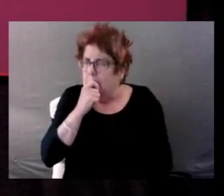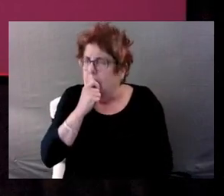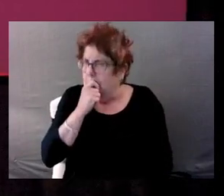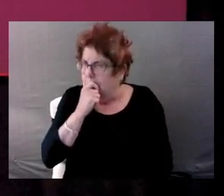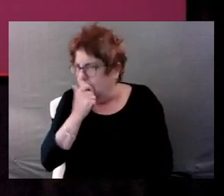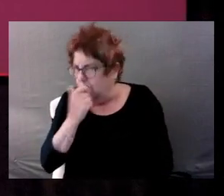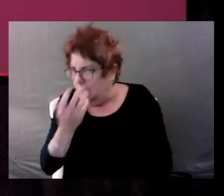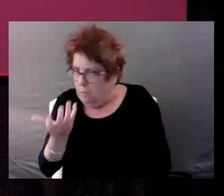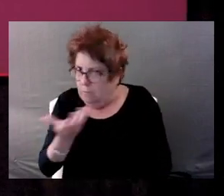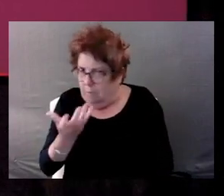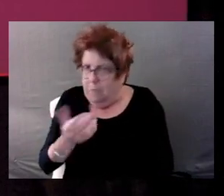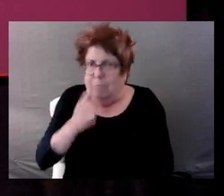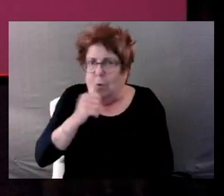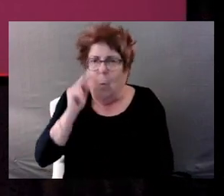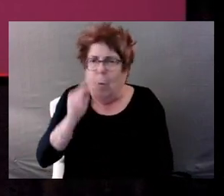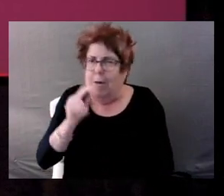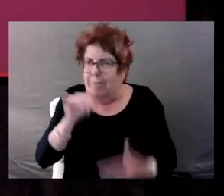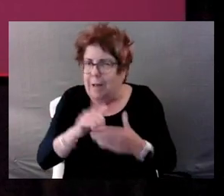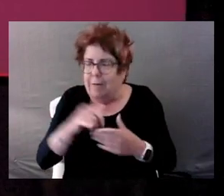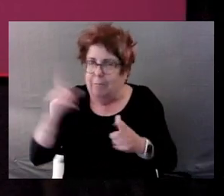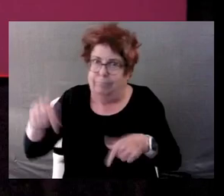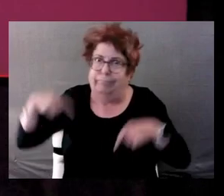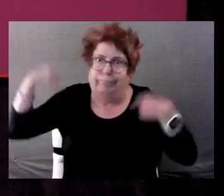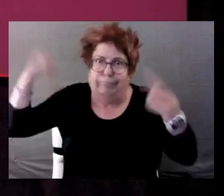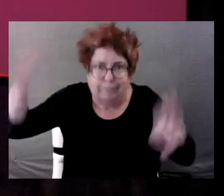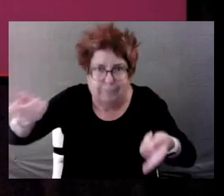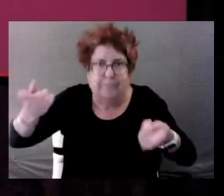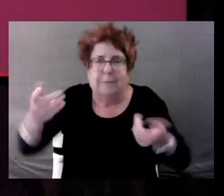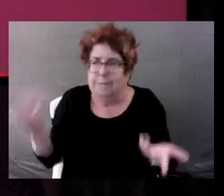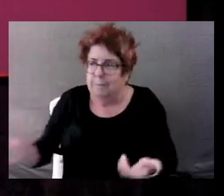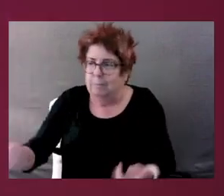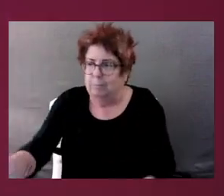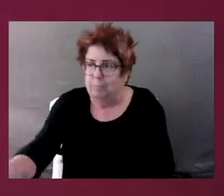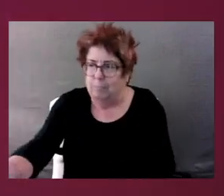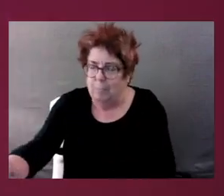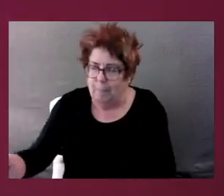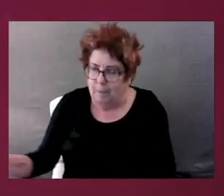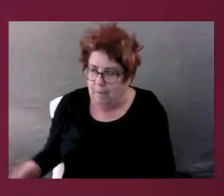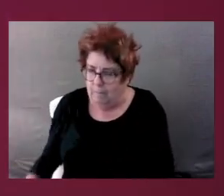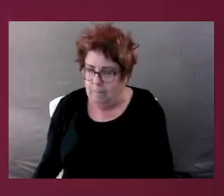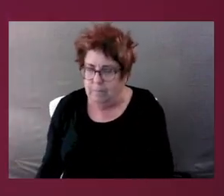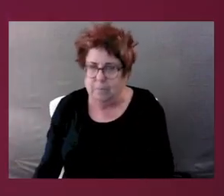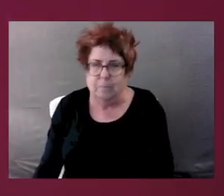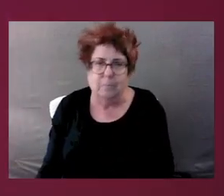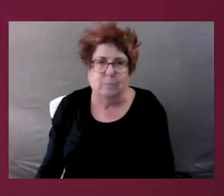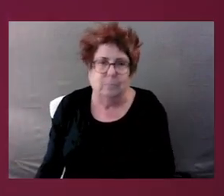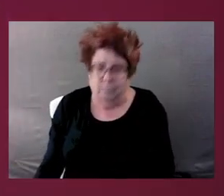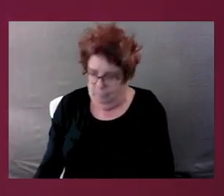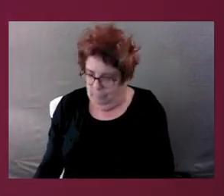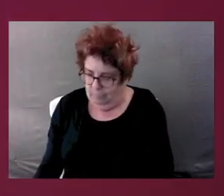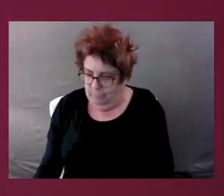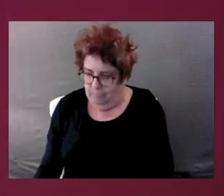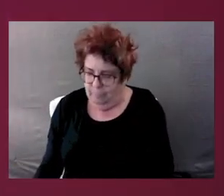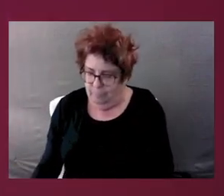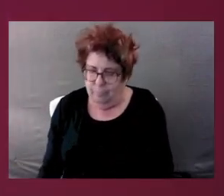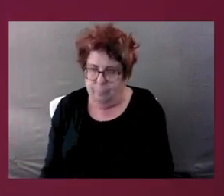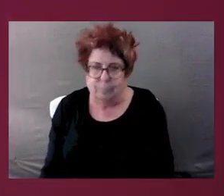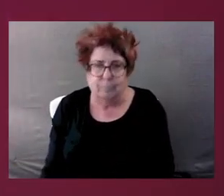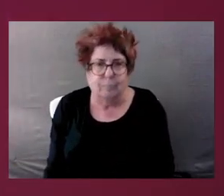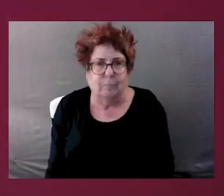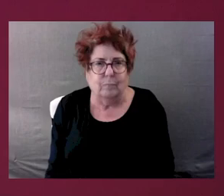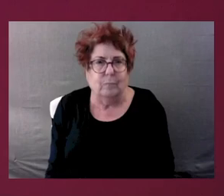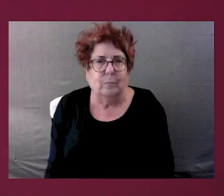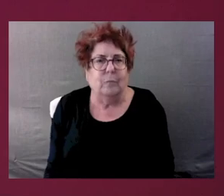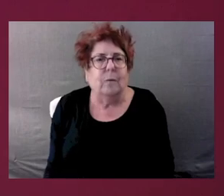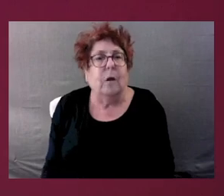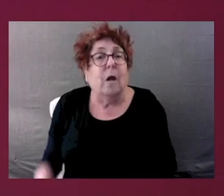I haven't watched it in a while. So I figured if I let her talk, then I can get back to my business at hand, which was I wanted her to sign